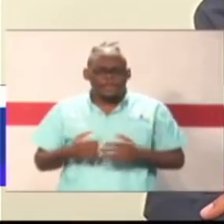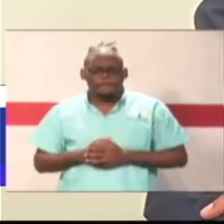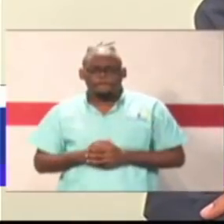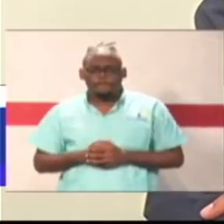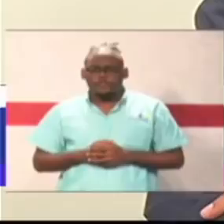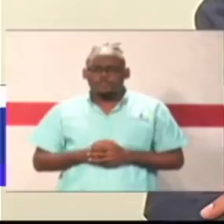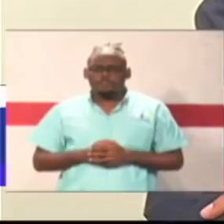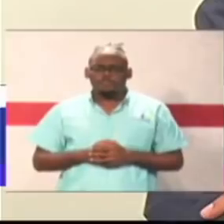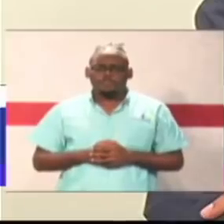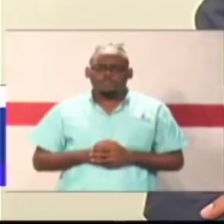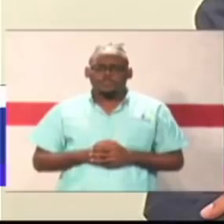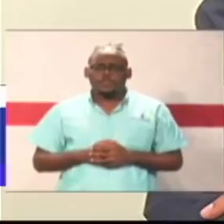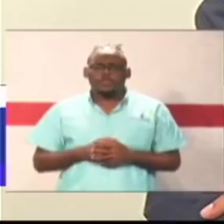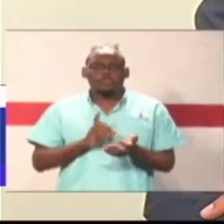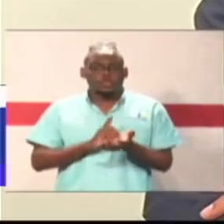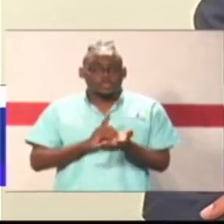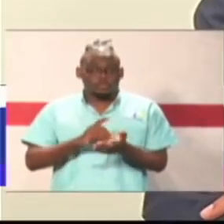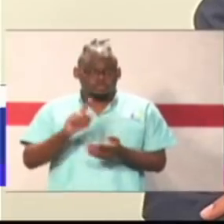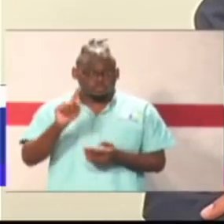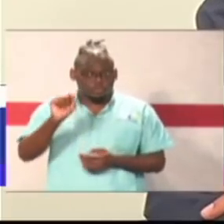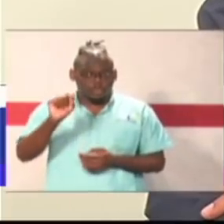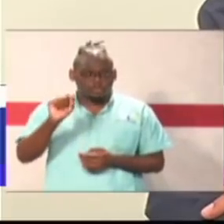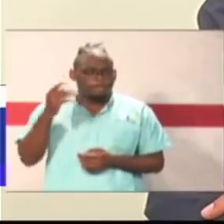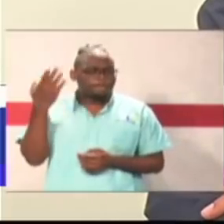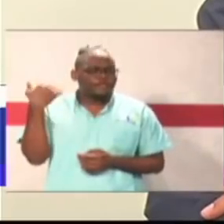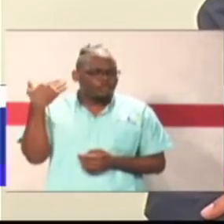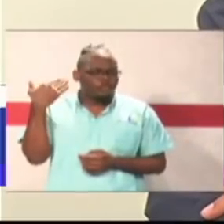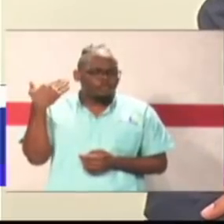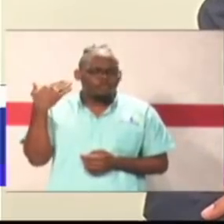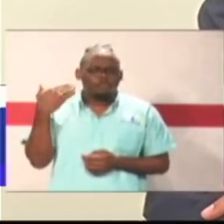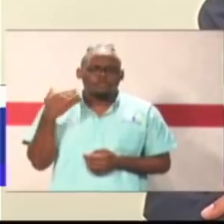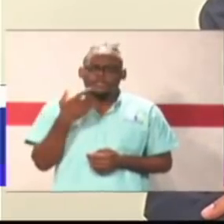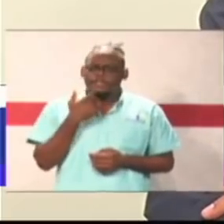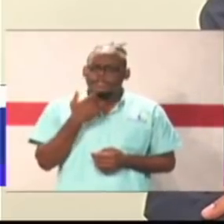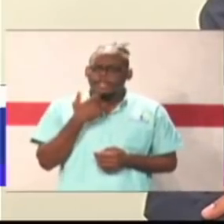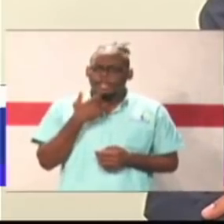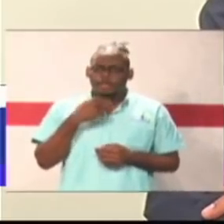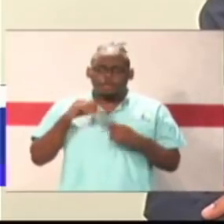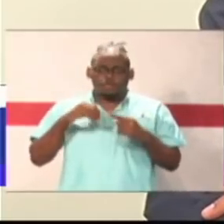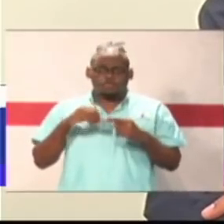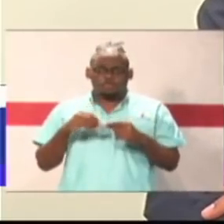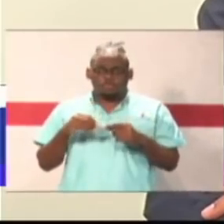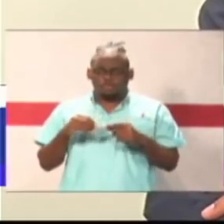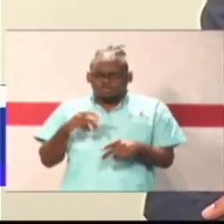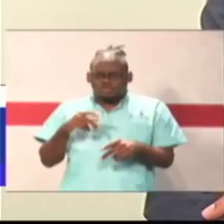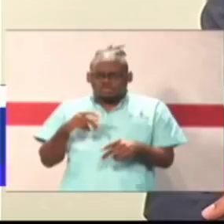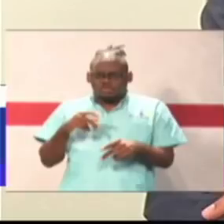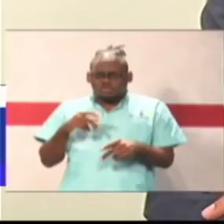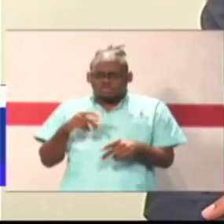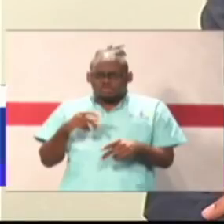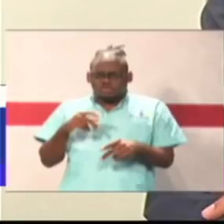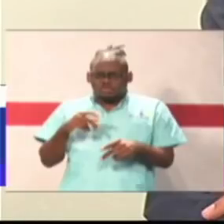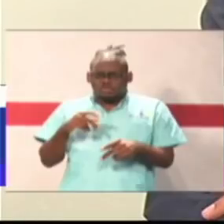about the undiagnosed diabetic. That's another problem